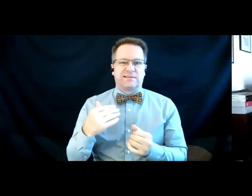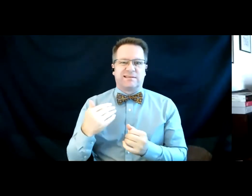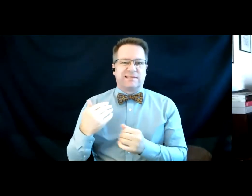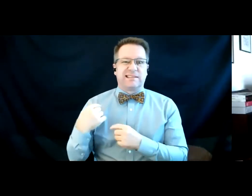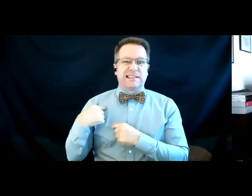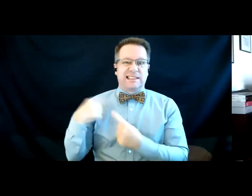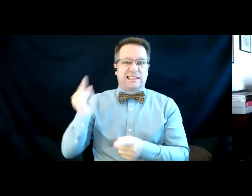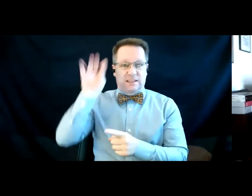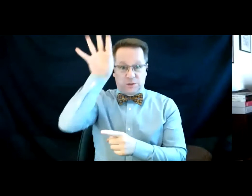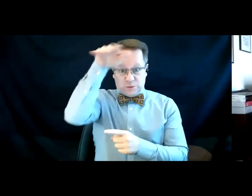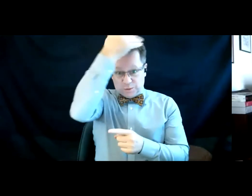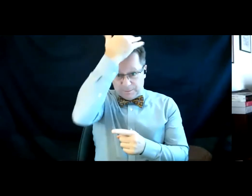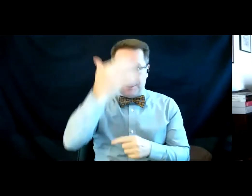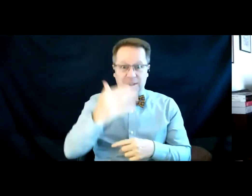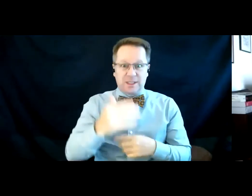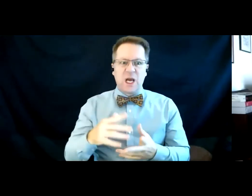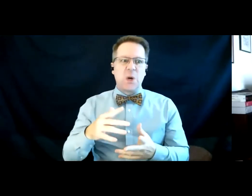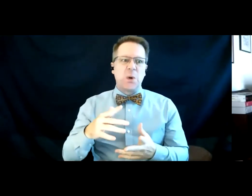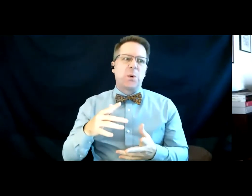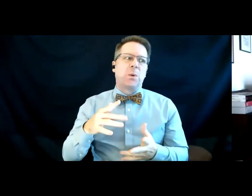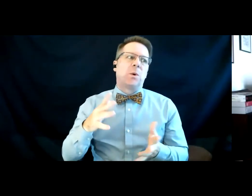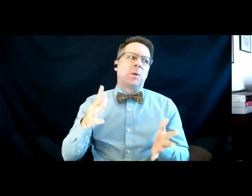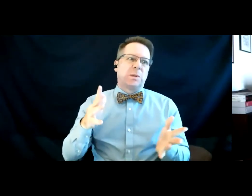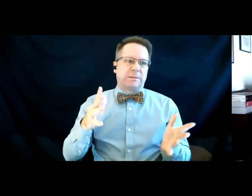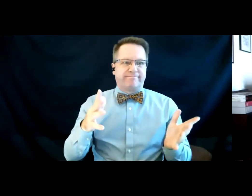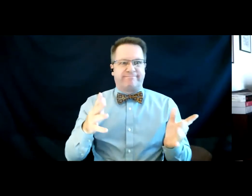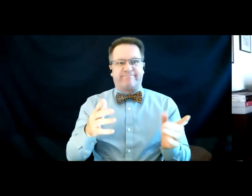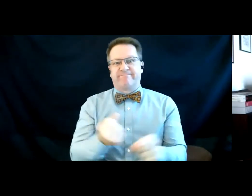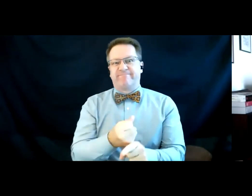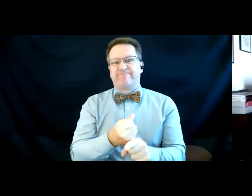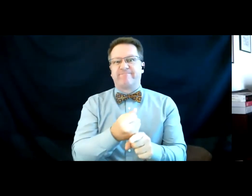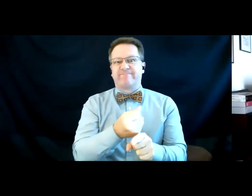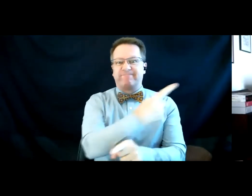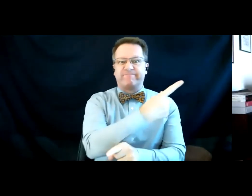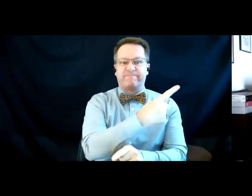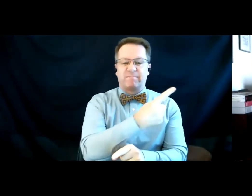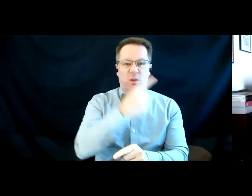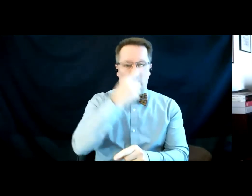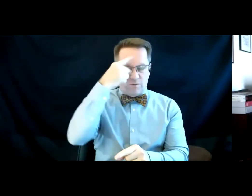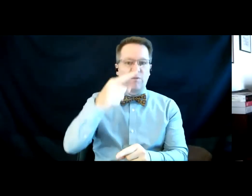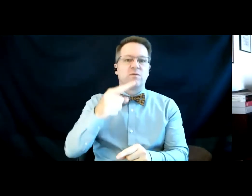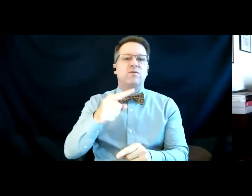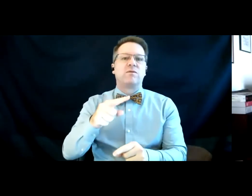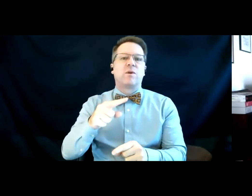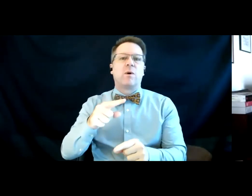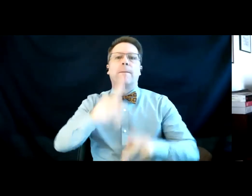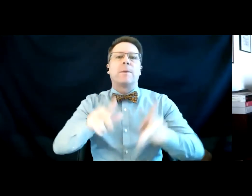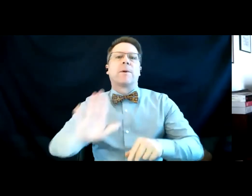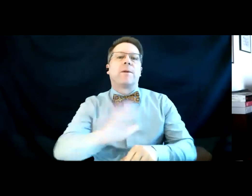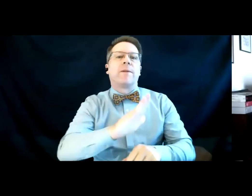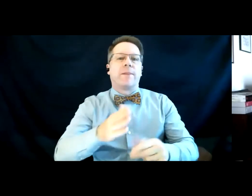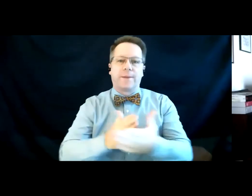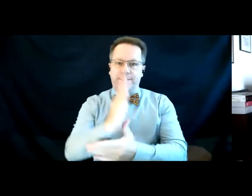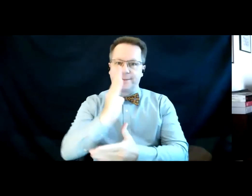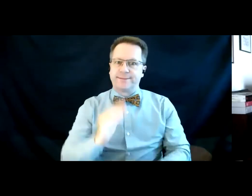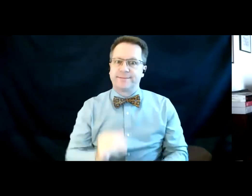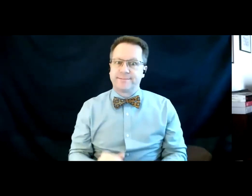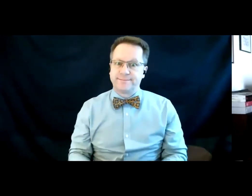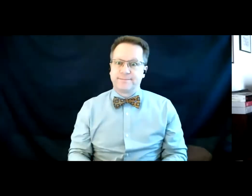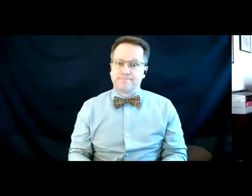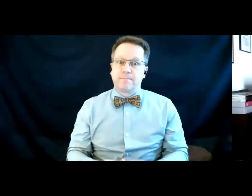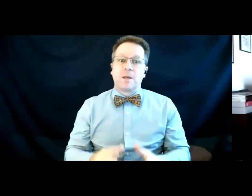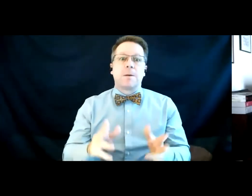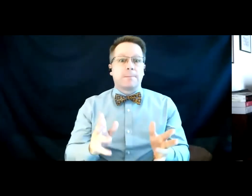and civil liberties. But the point of today's call is really that our work in many ways is